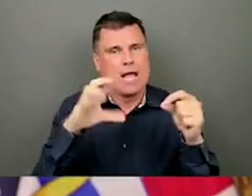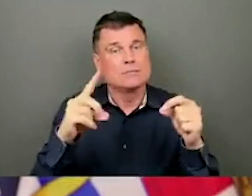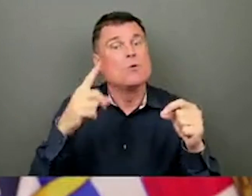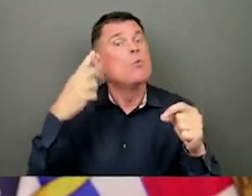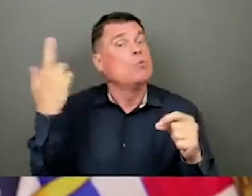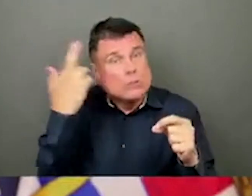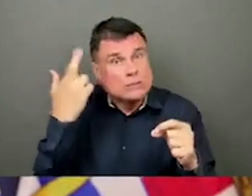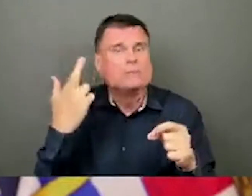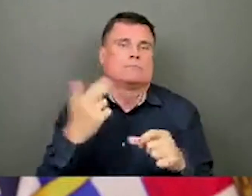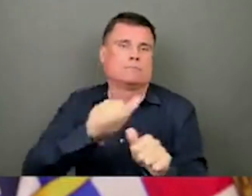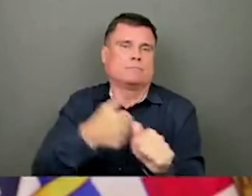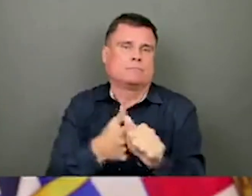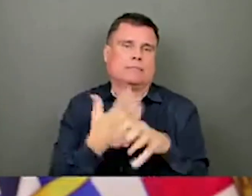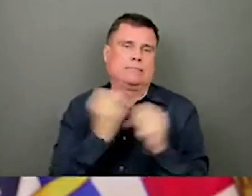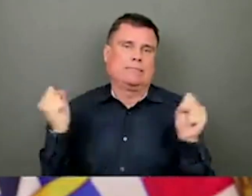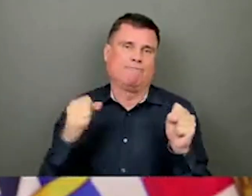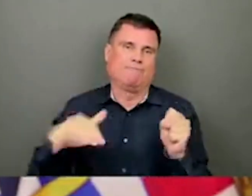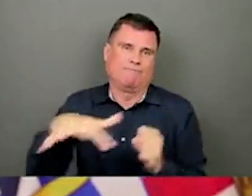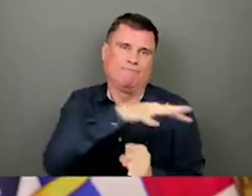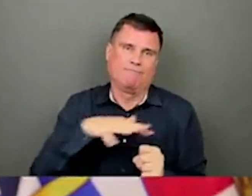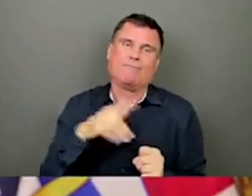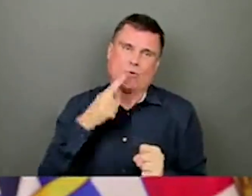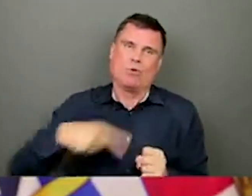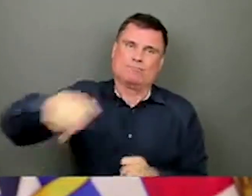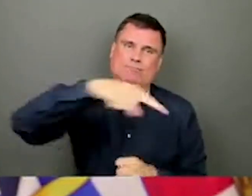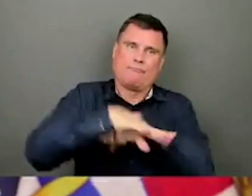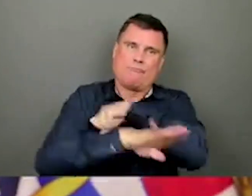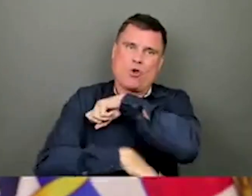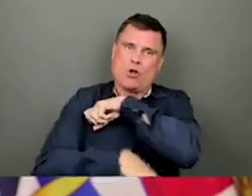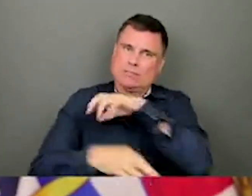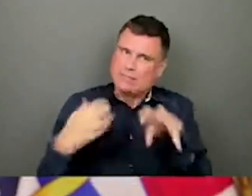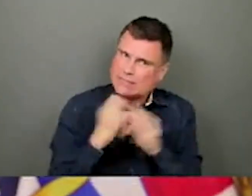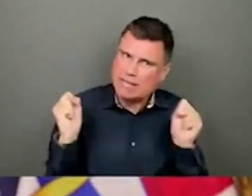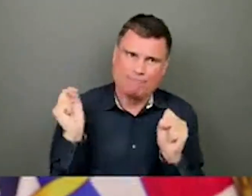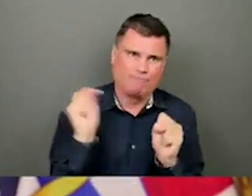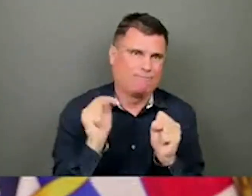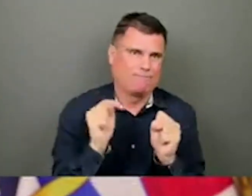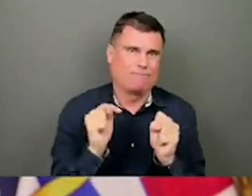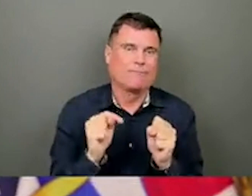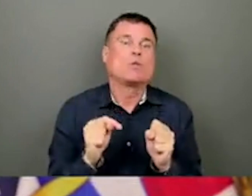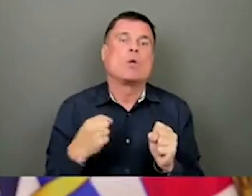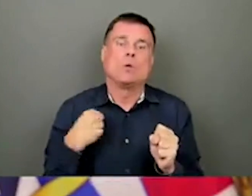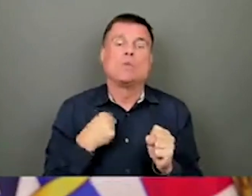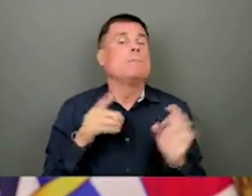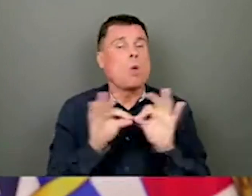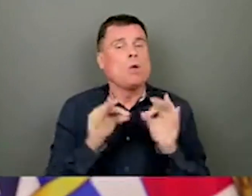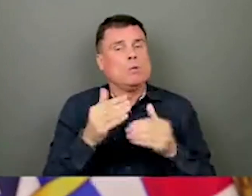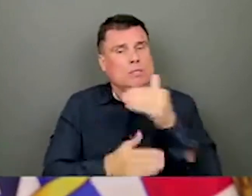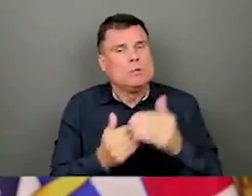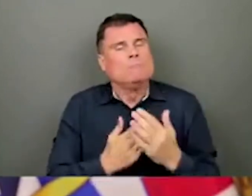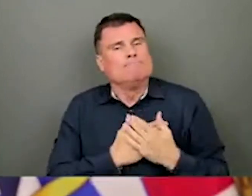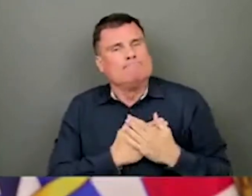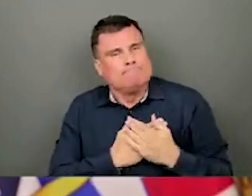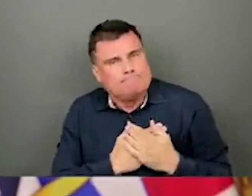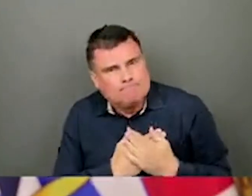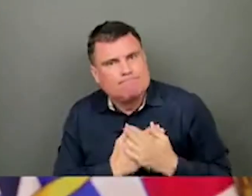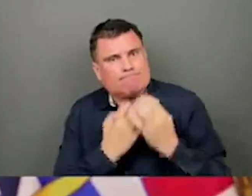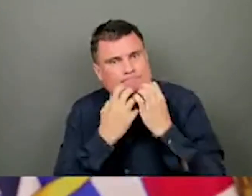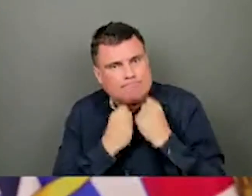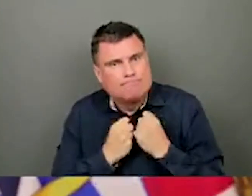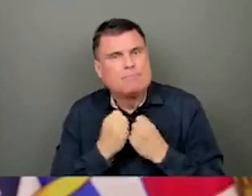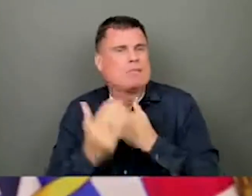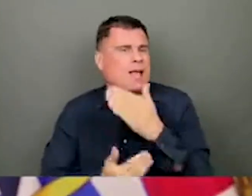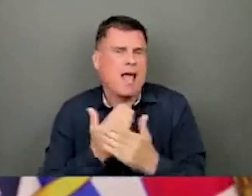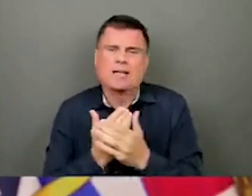fall. And it will allow us to get through this with compassion and with kindness, as we have been doing all along here in